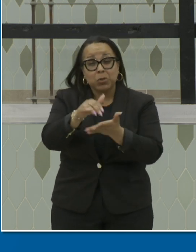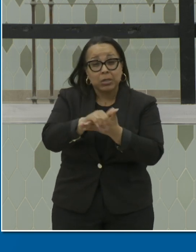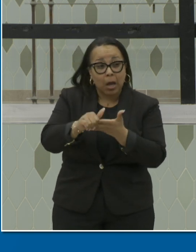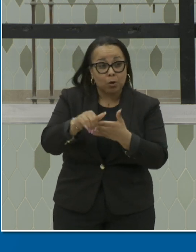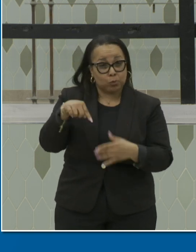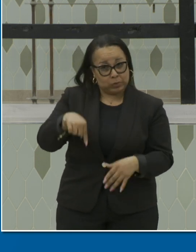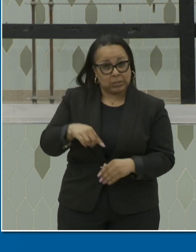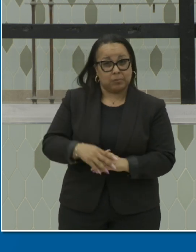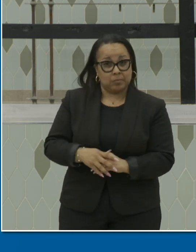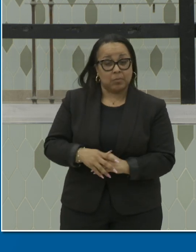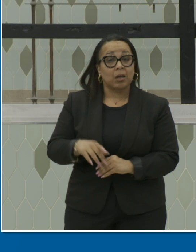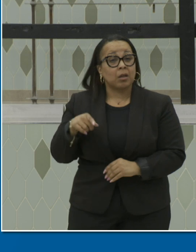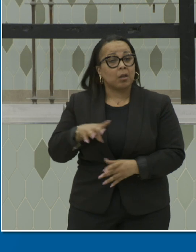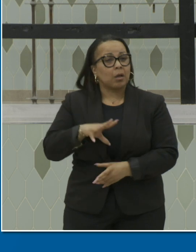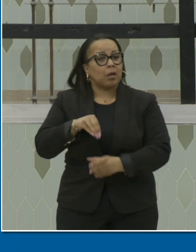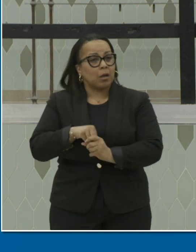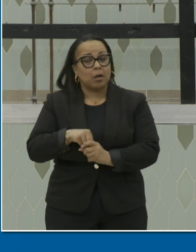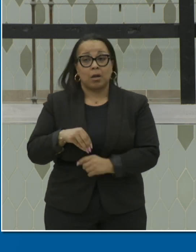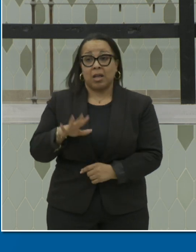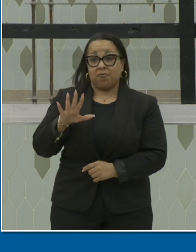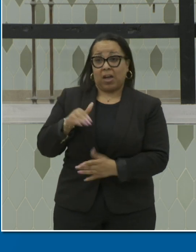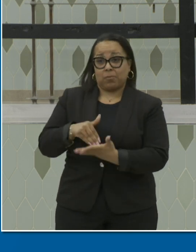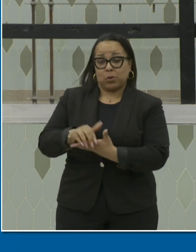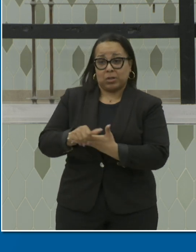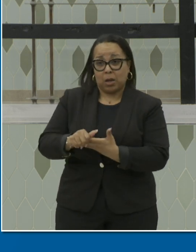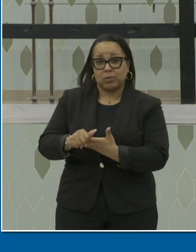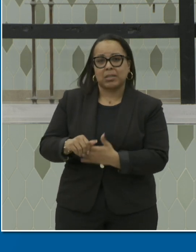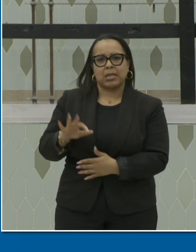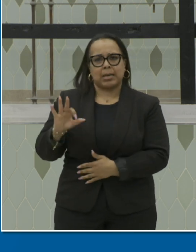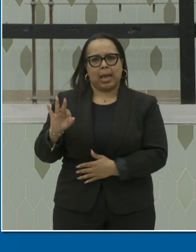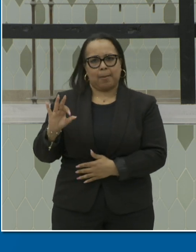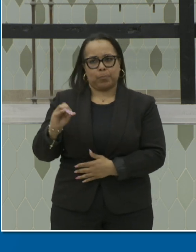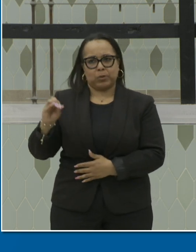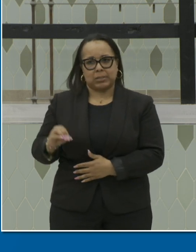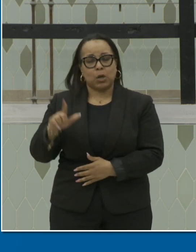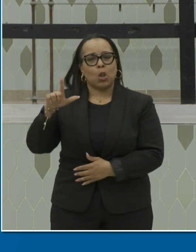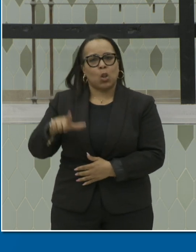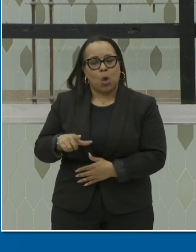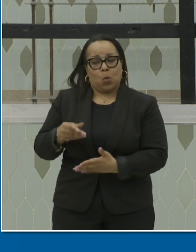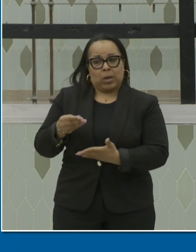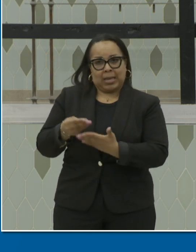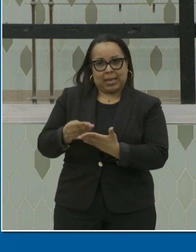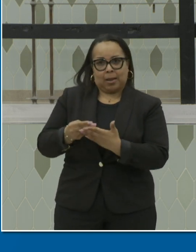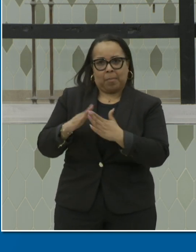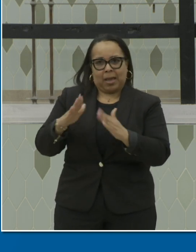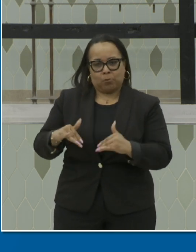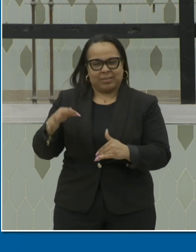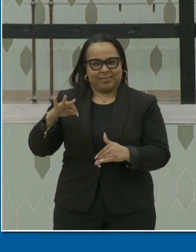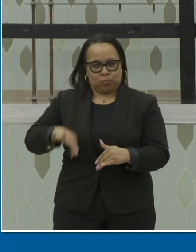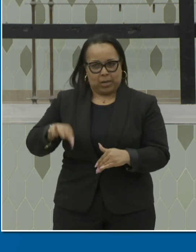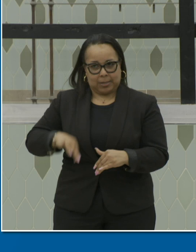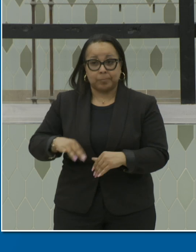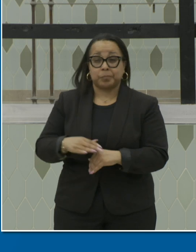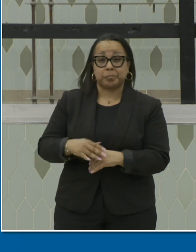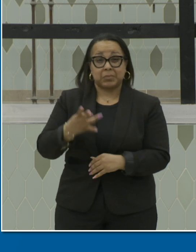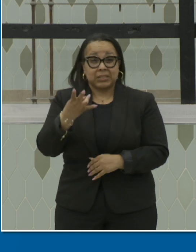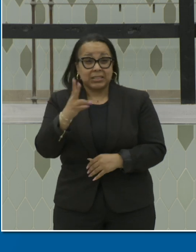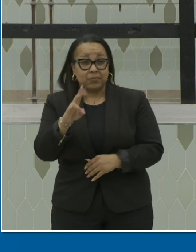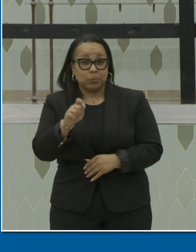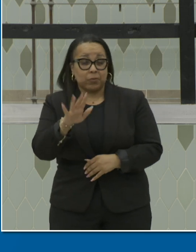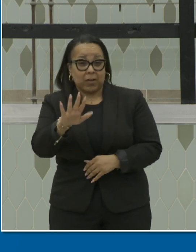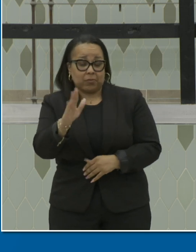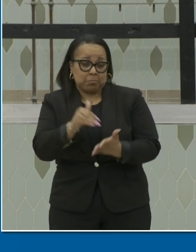to Lawson House, made up of just over $5 million in 9% low-income housing tax credits and